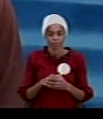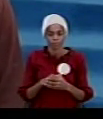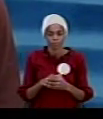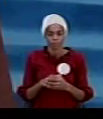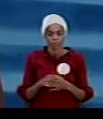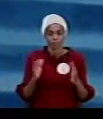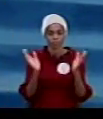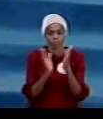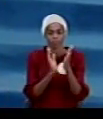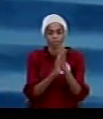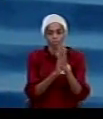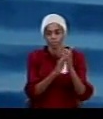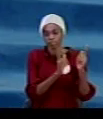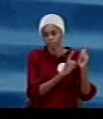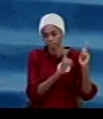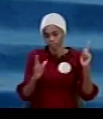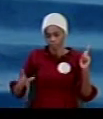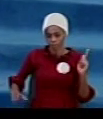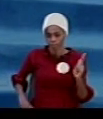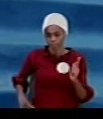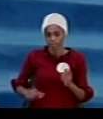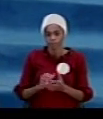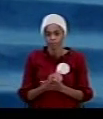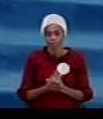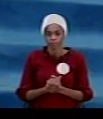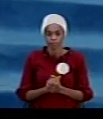Praise the Lord.